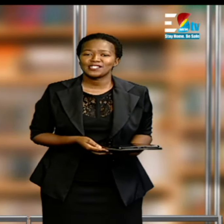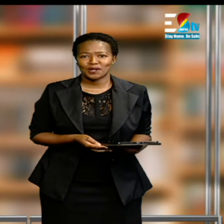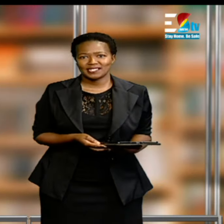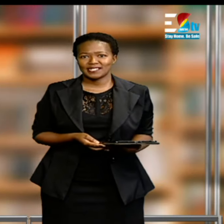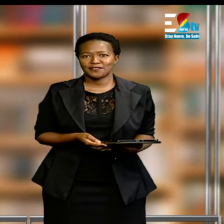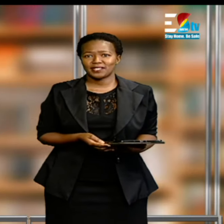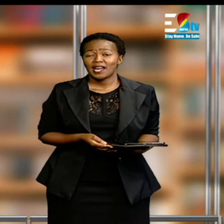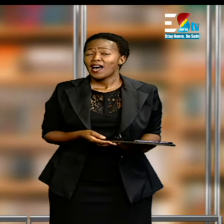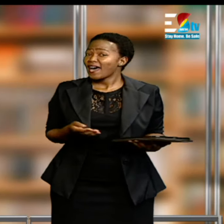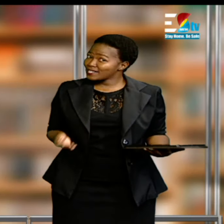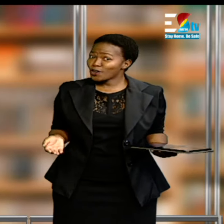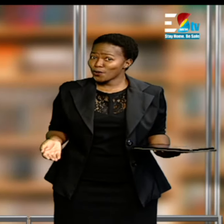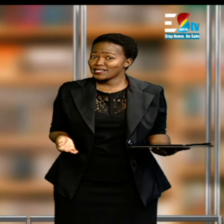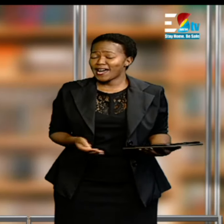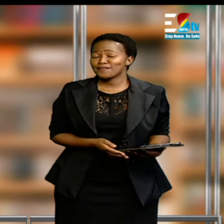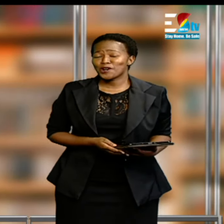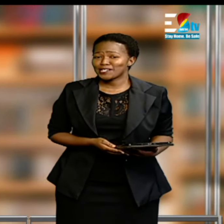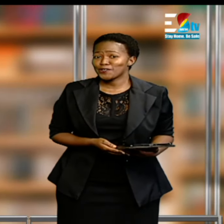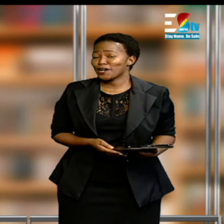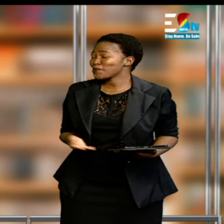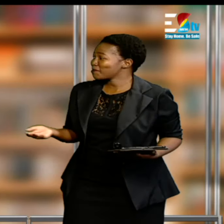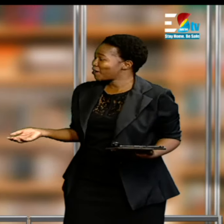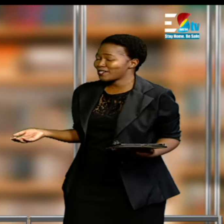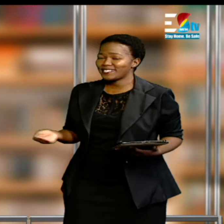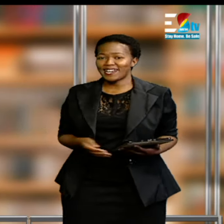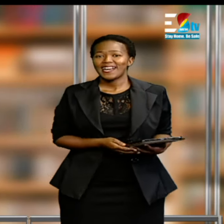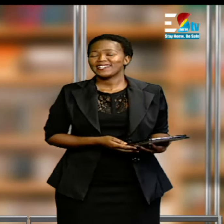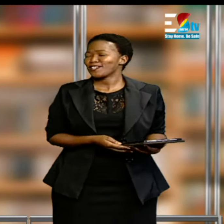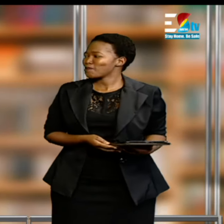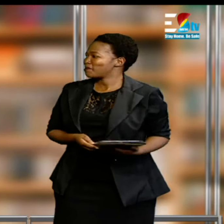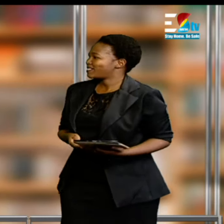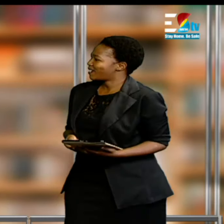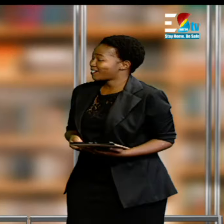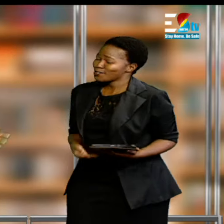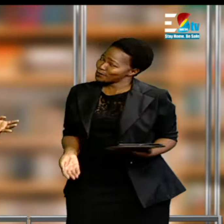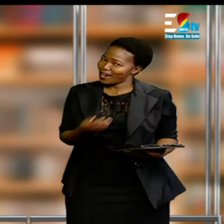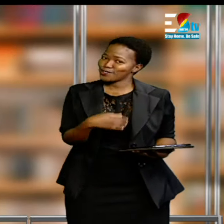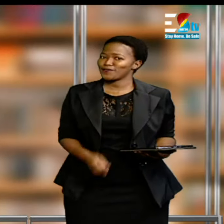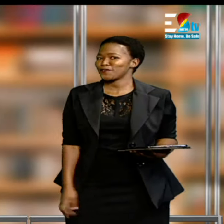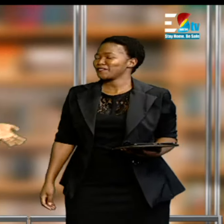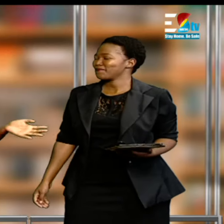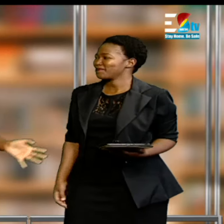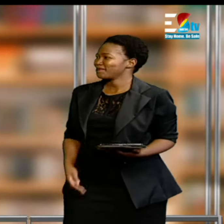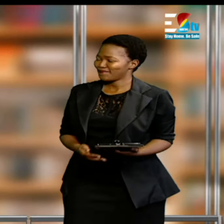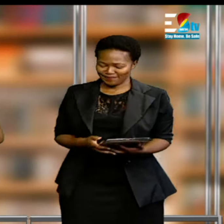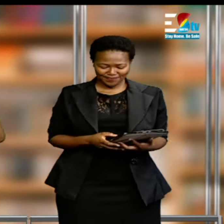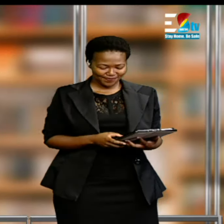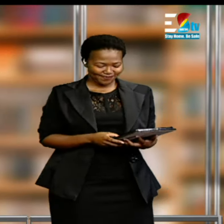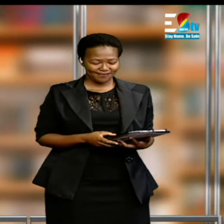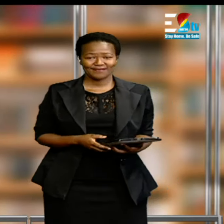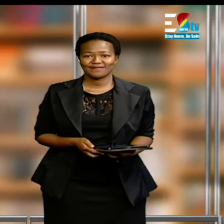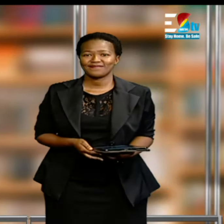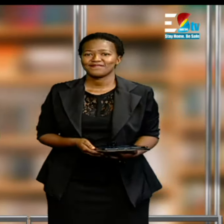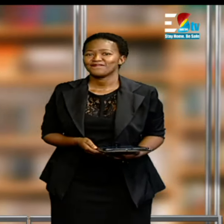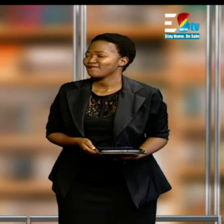and Eswatini TV. As always, I am not alone. I'm with my colleague here, Lerato Mabilisa. Lerato, say hi to the viewer. Hello, guys. How are